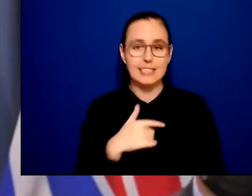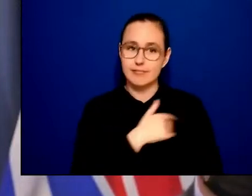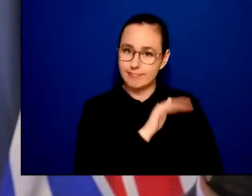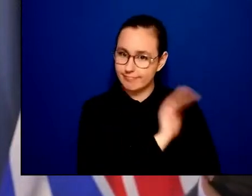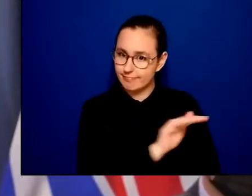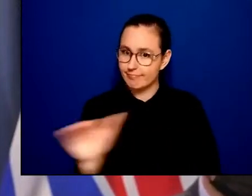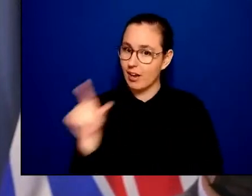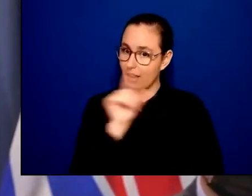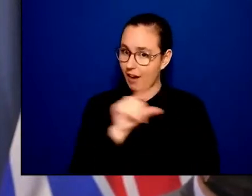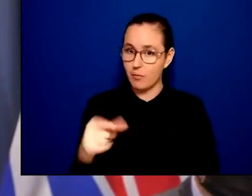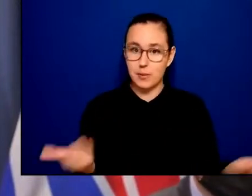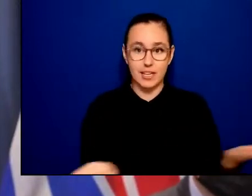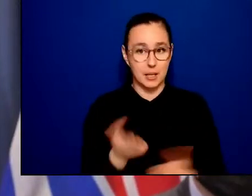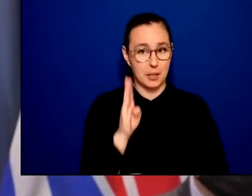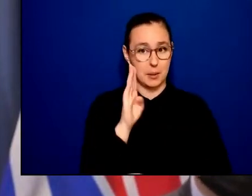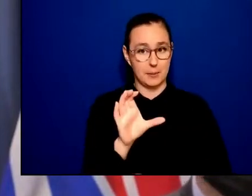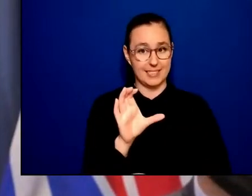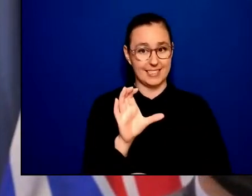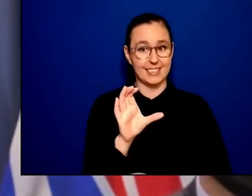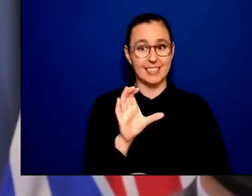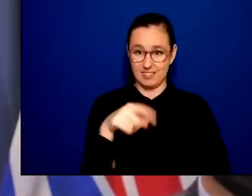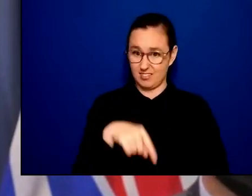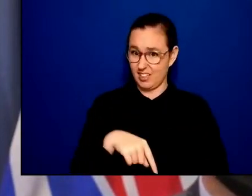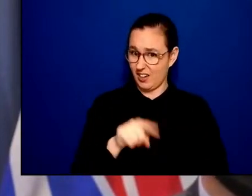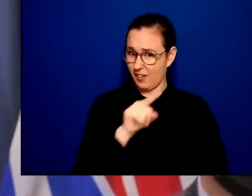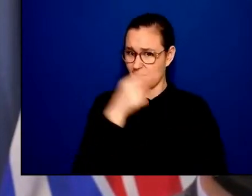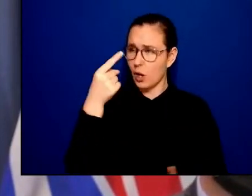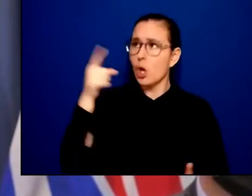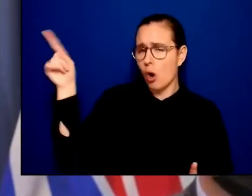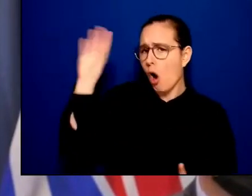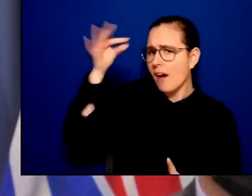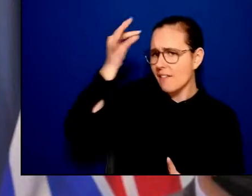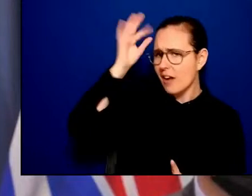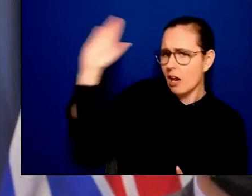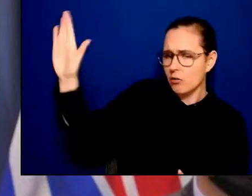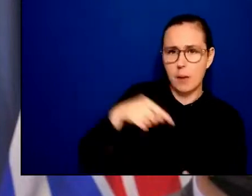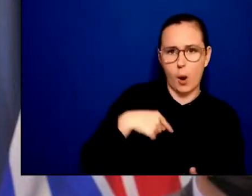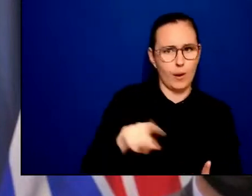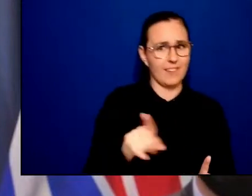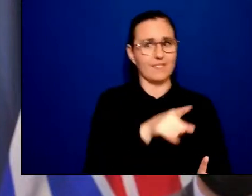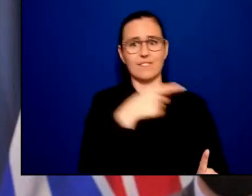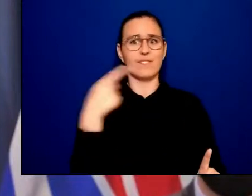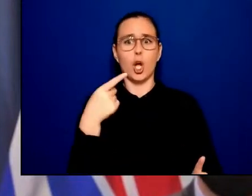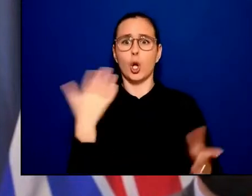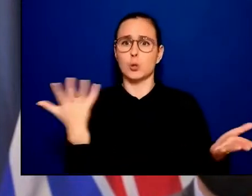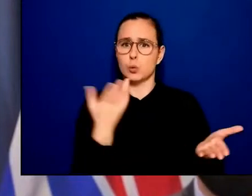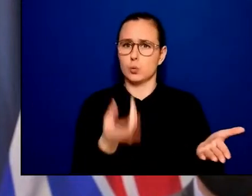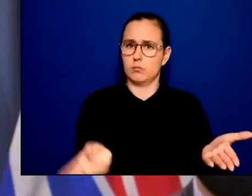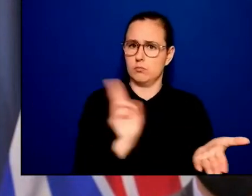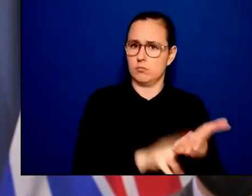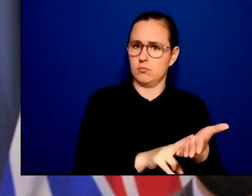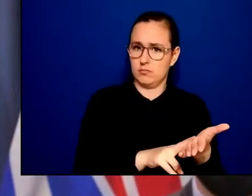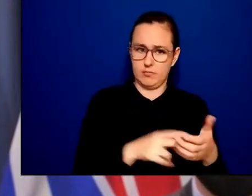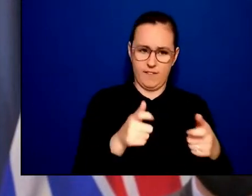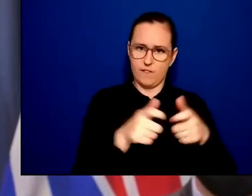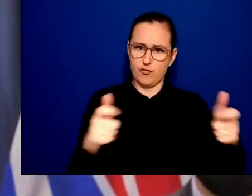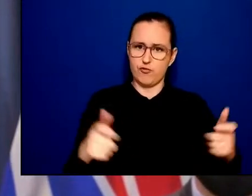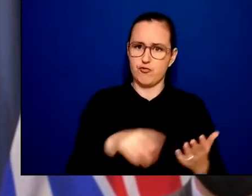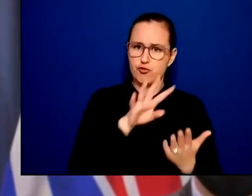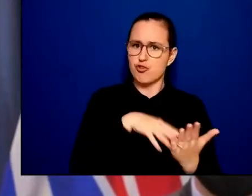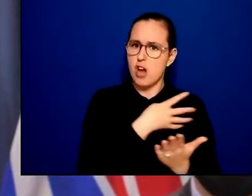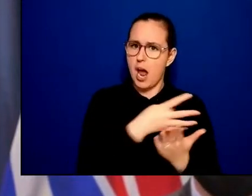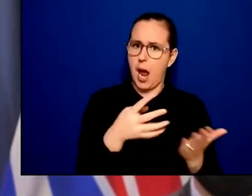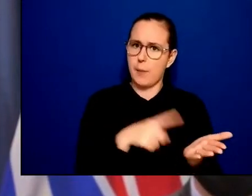the first jurisdiction outside the federal government in this country to sign up to the Sendai framework, which is the model